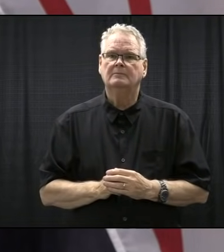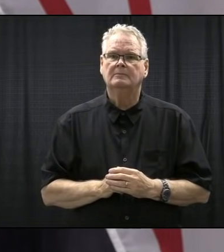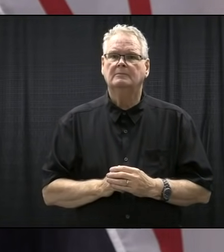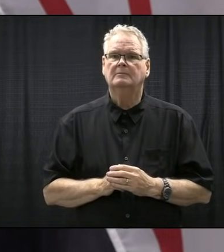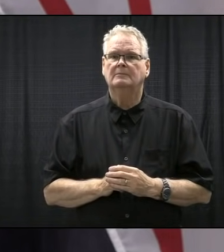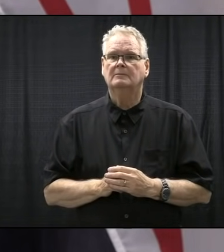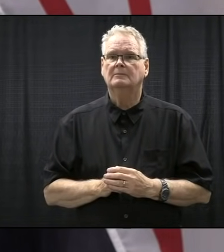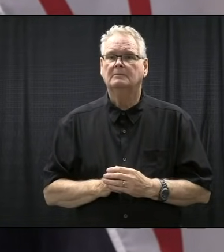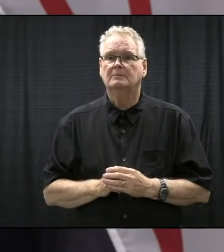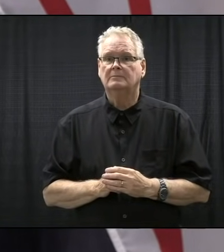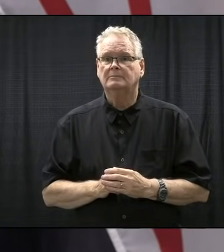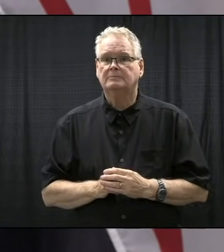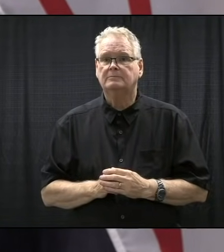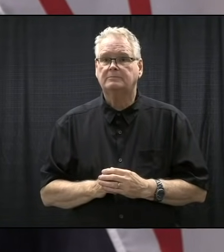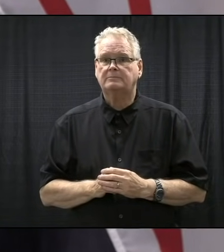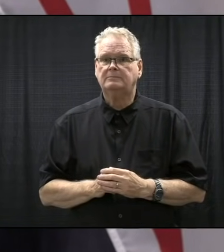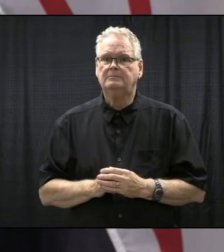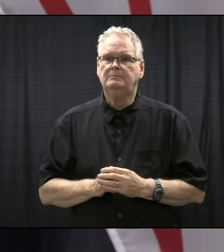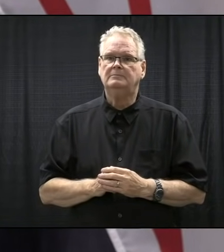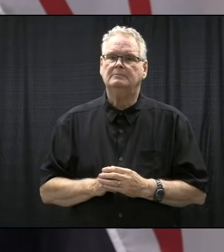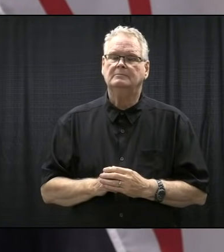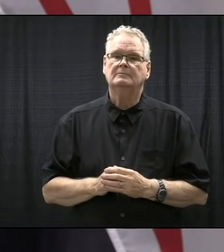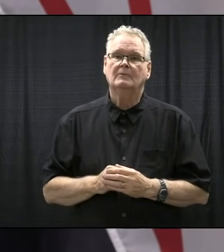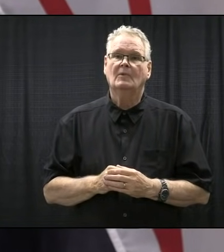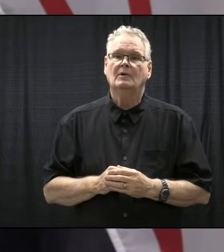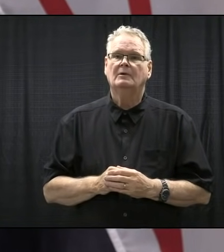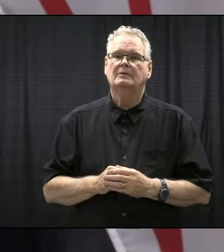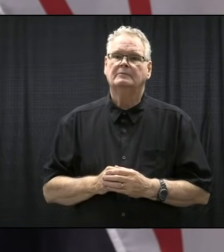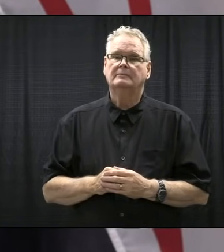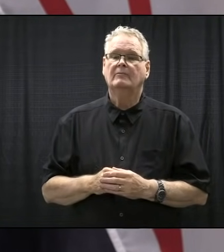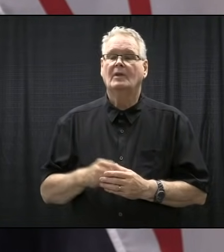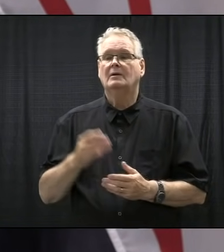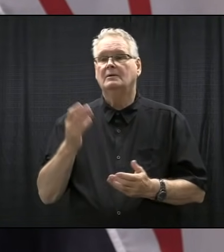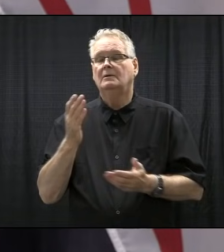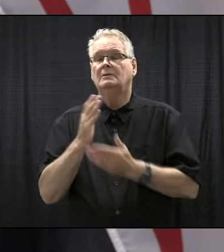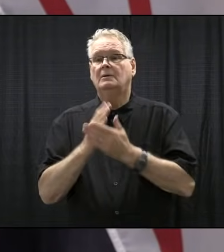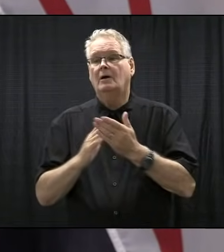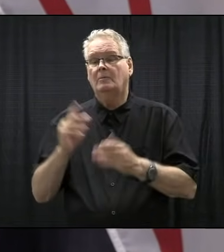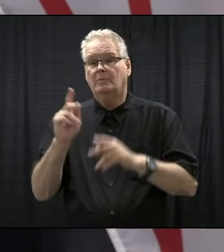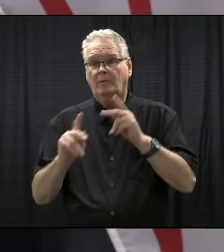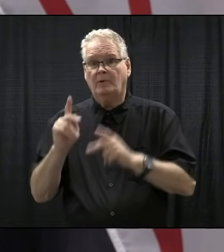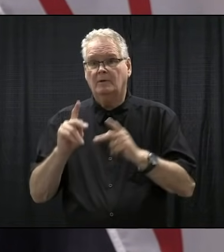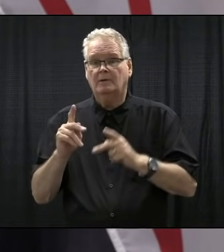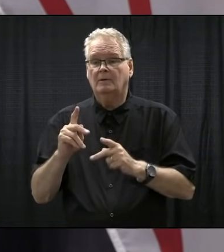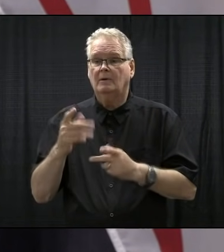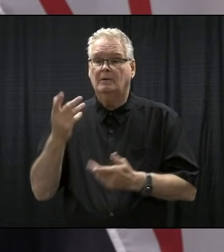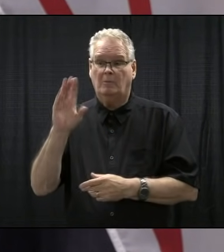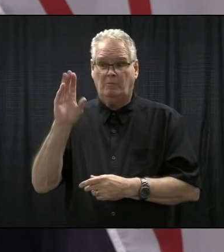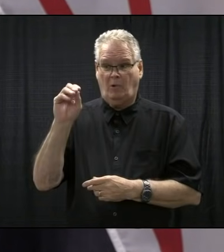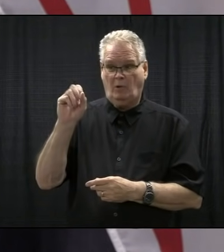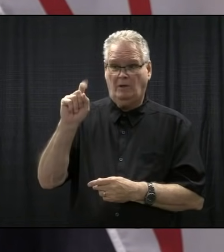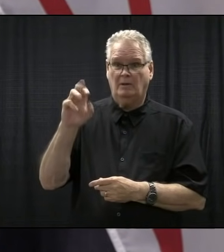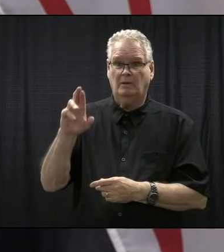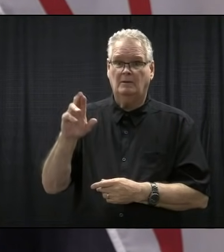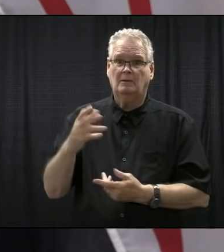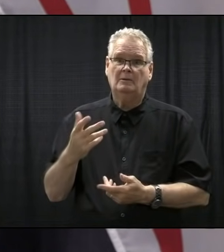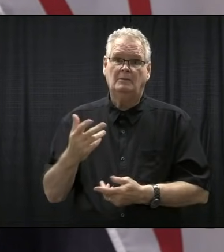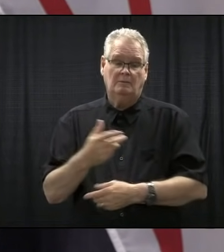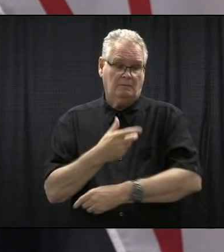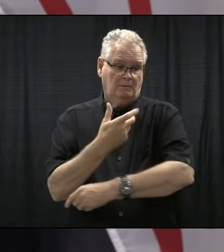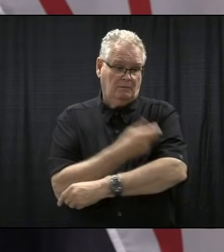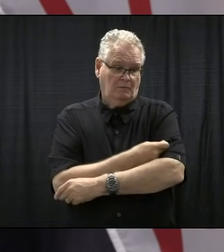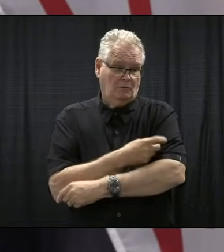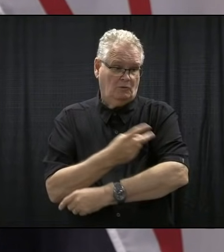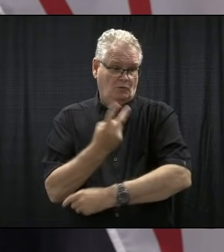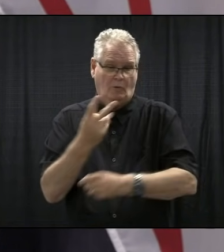doses of the vaccine to get that primary immune response because of whatever the condition may be. So it's not so much a booster dose